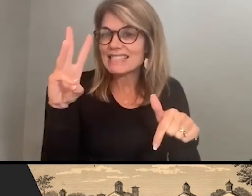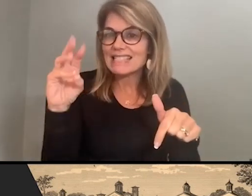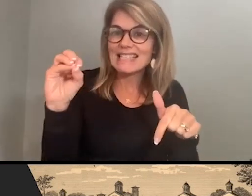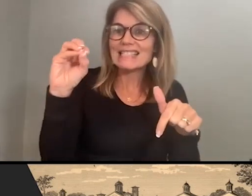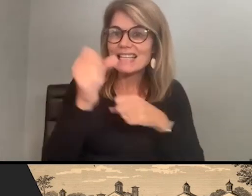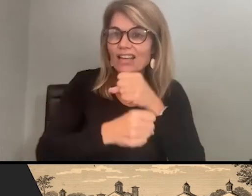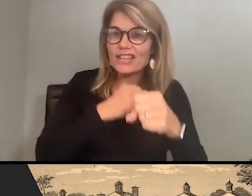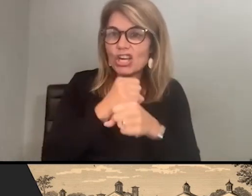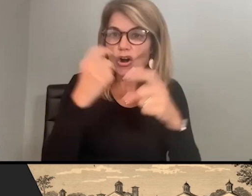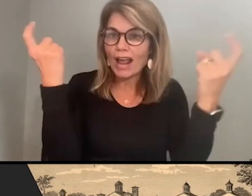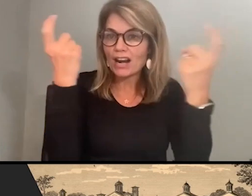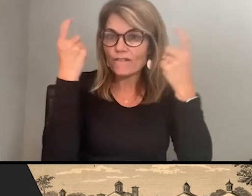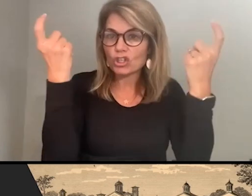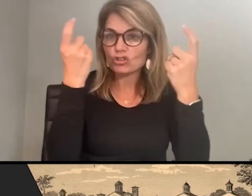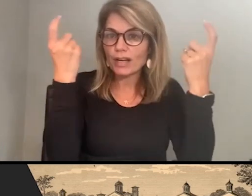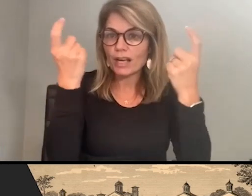the original